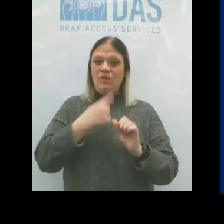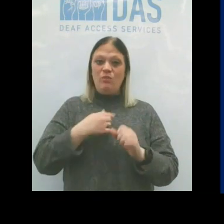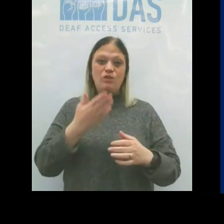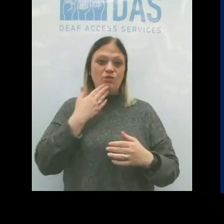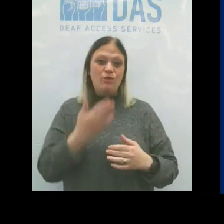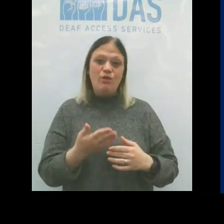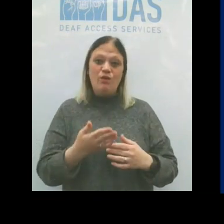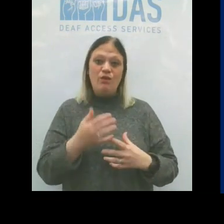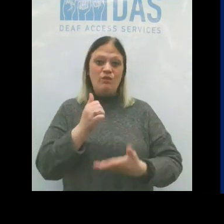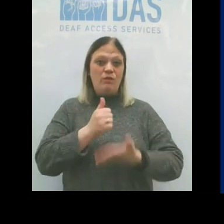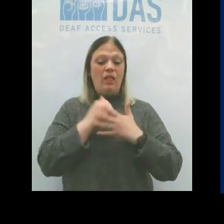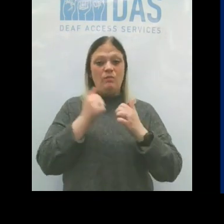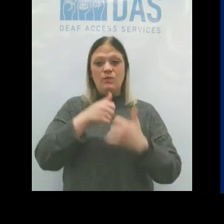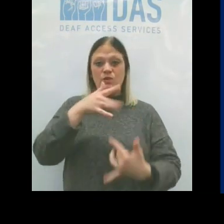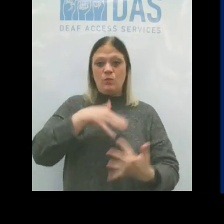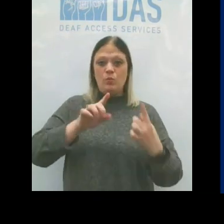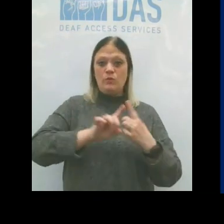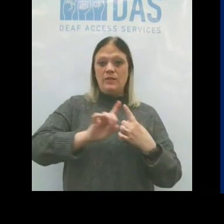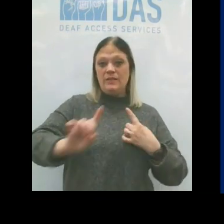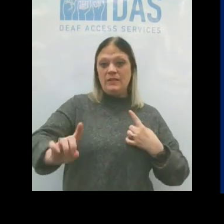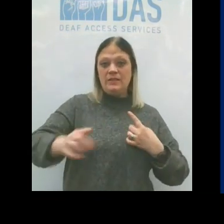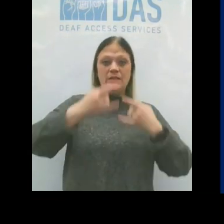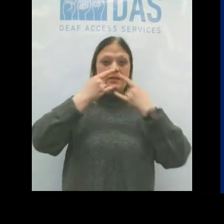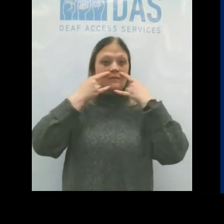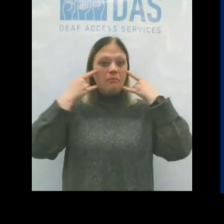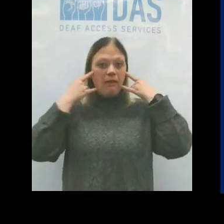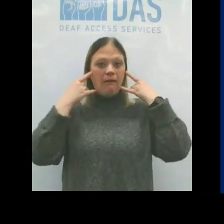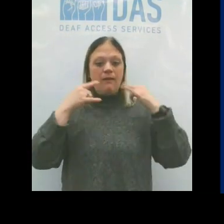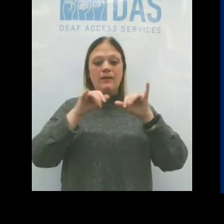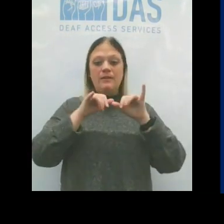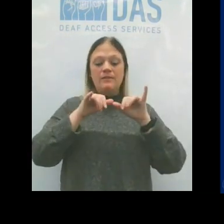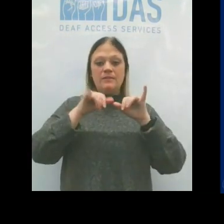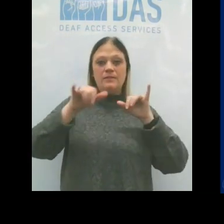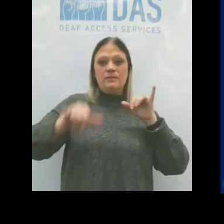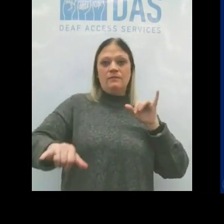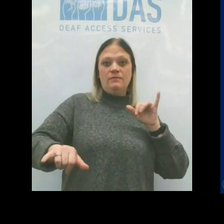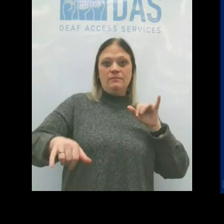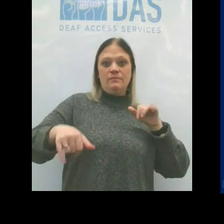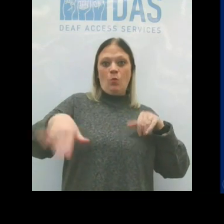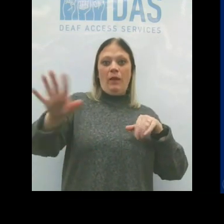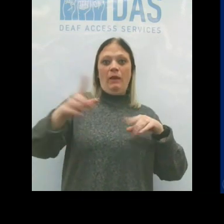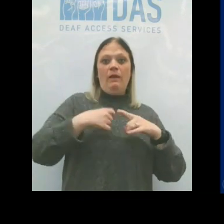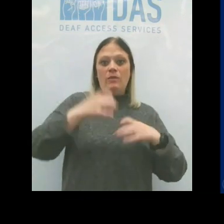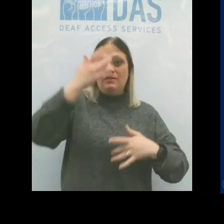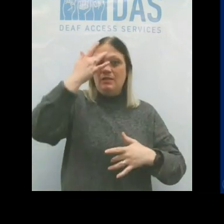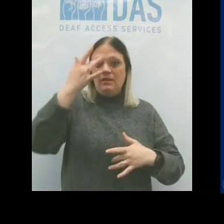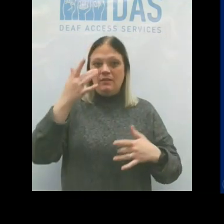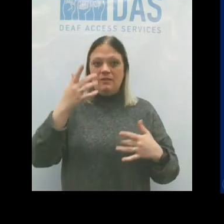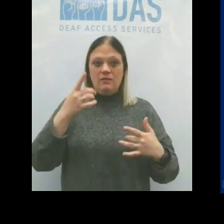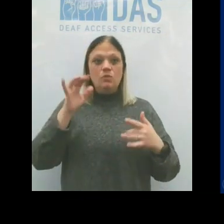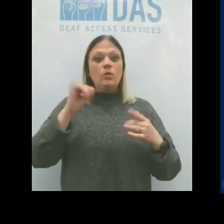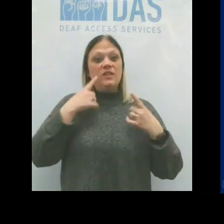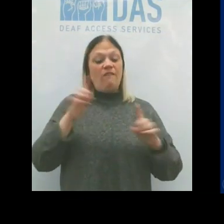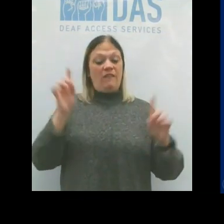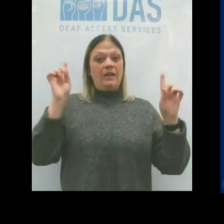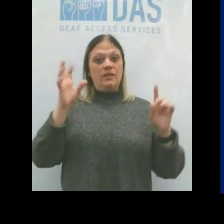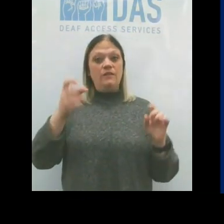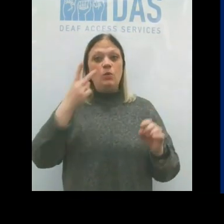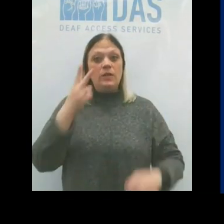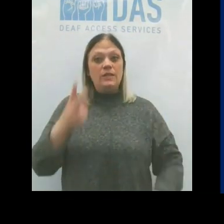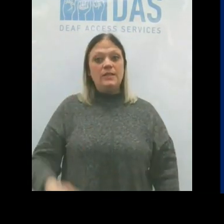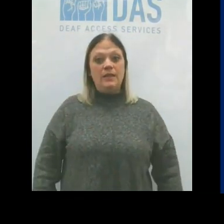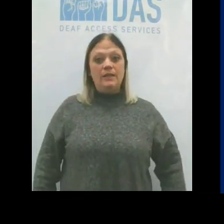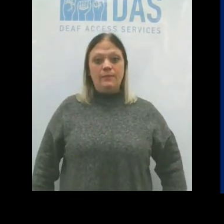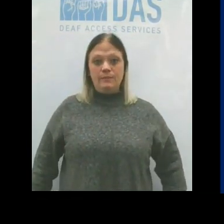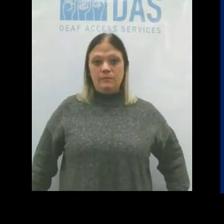about helping with the social distancing and wearing masks and staying away when you're sick. So that is effective. You can see right there on